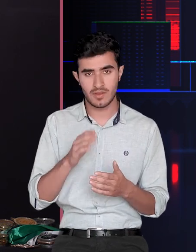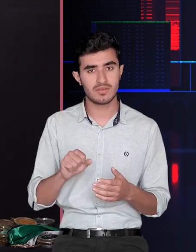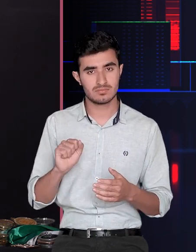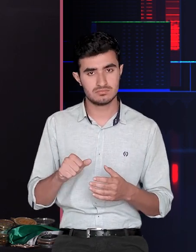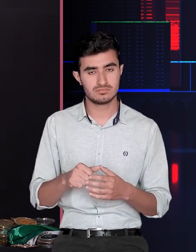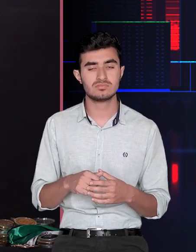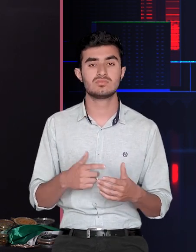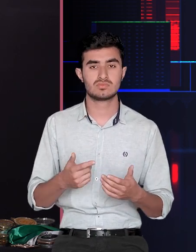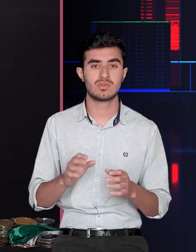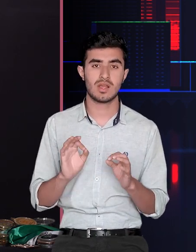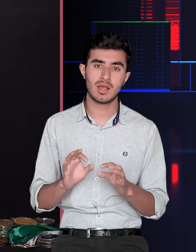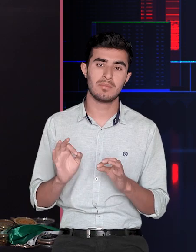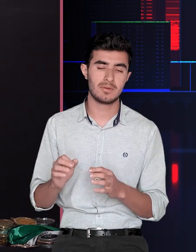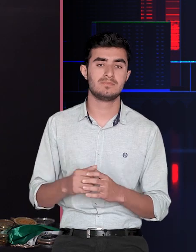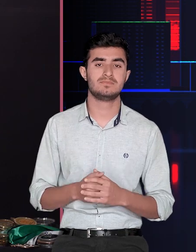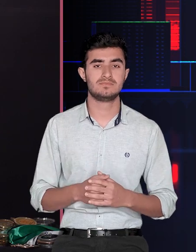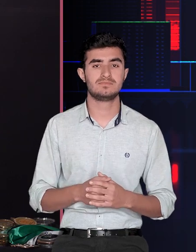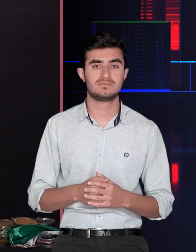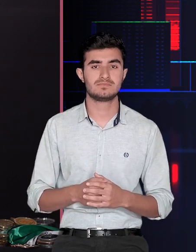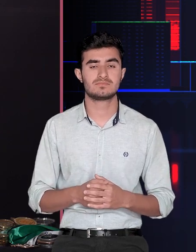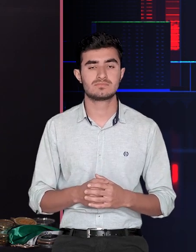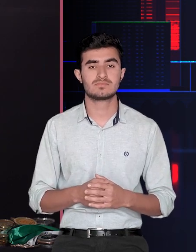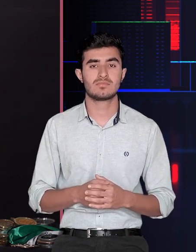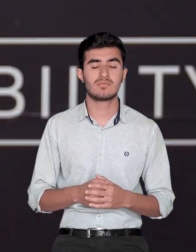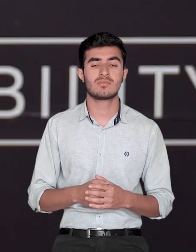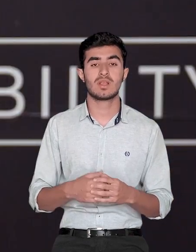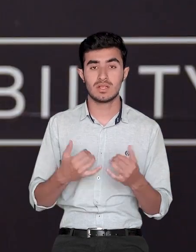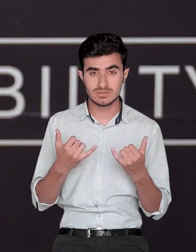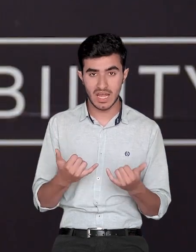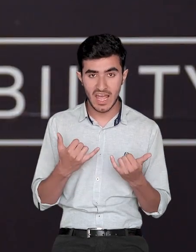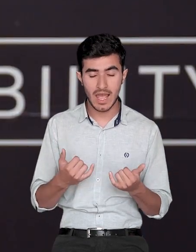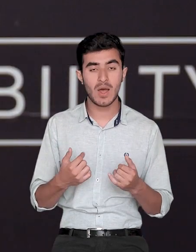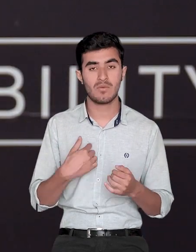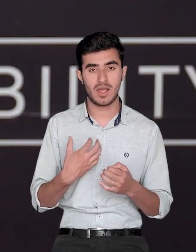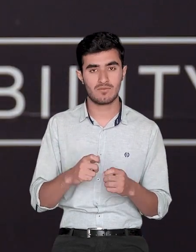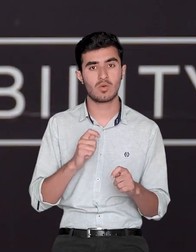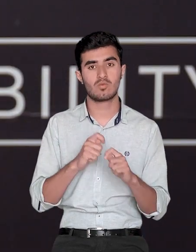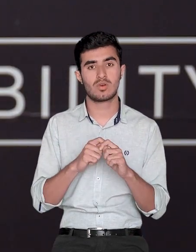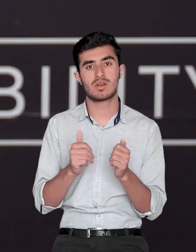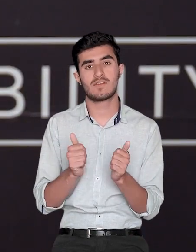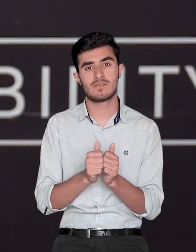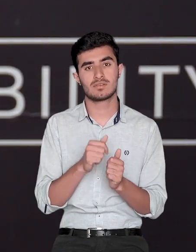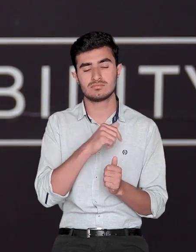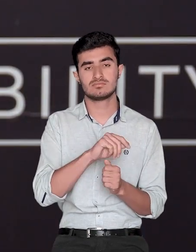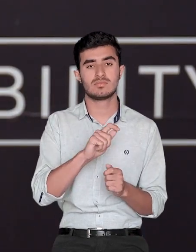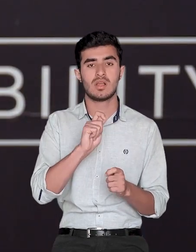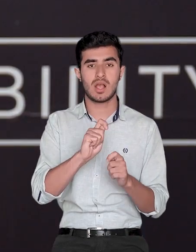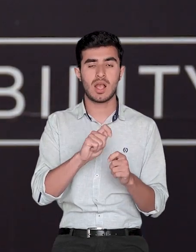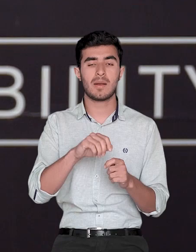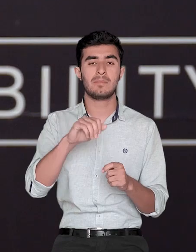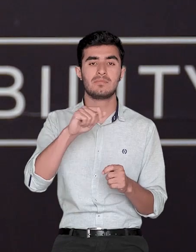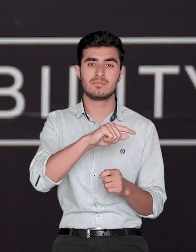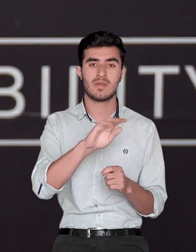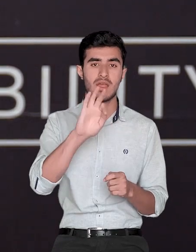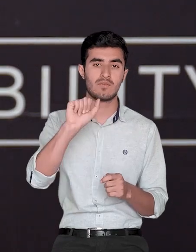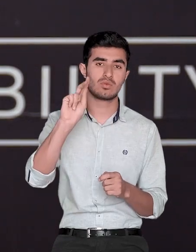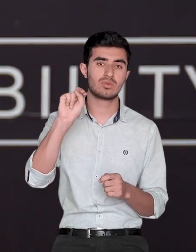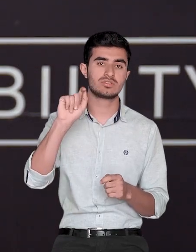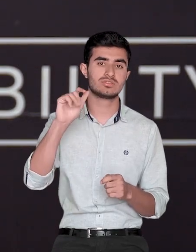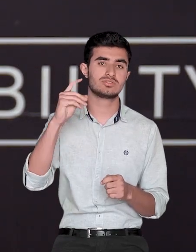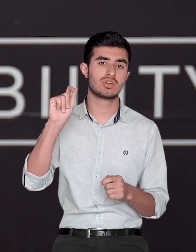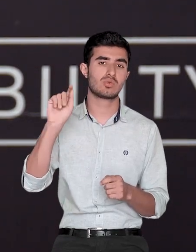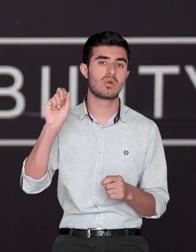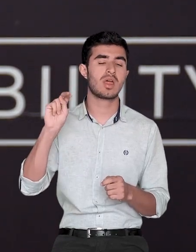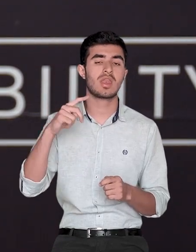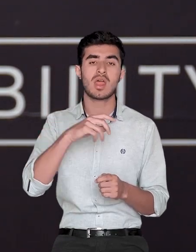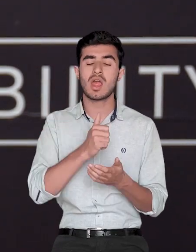that stops you from fulfilling your dreams. Currently, I'm working with the Arthritis Care Foundation. I've been